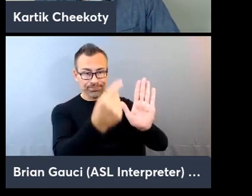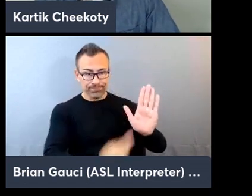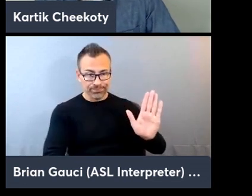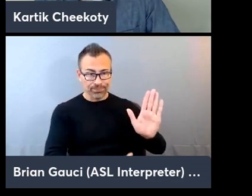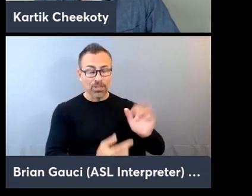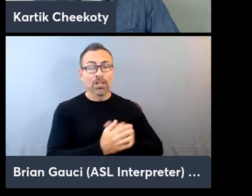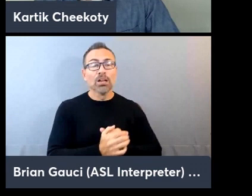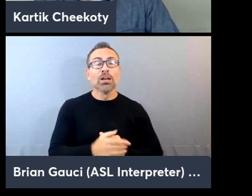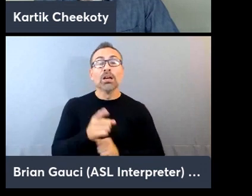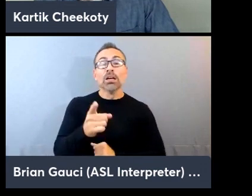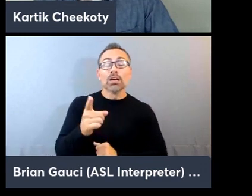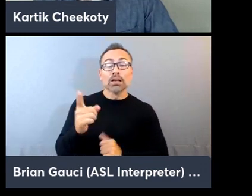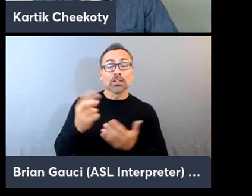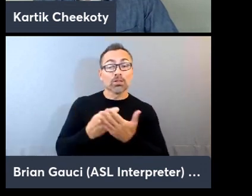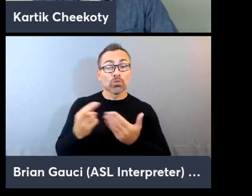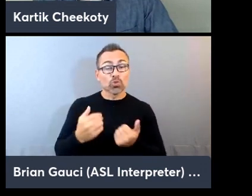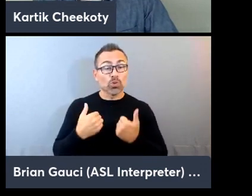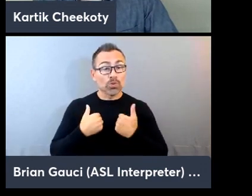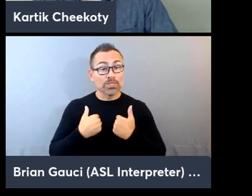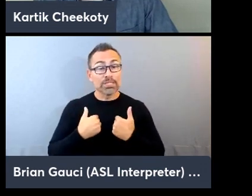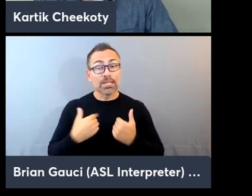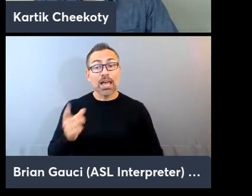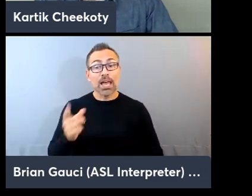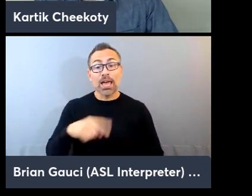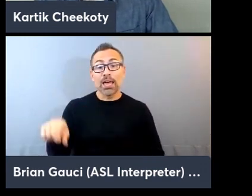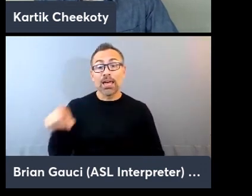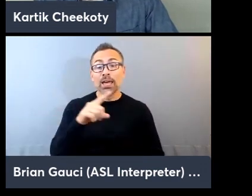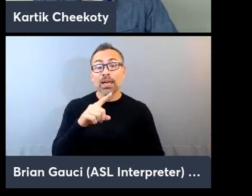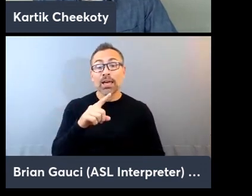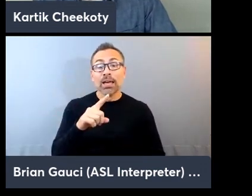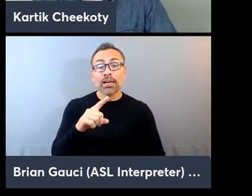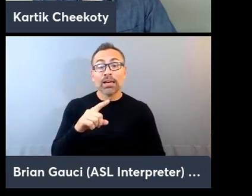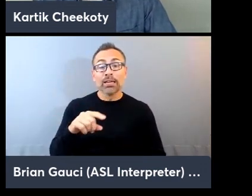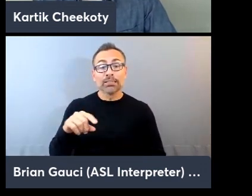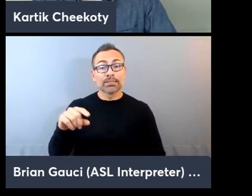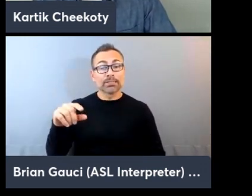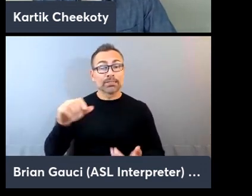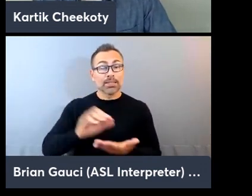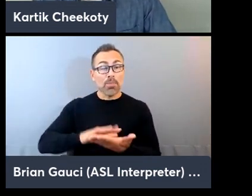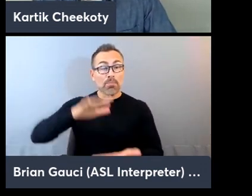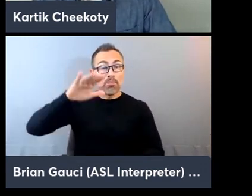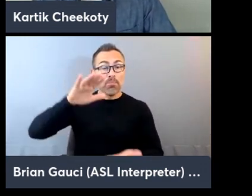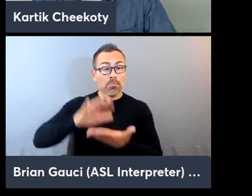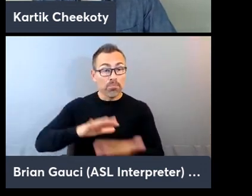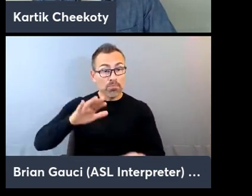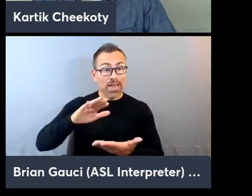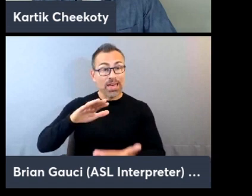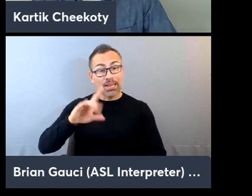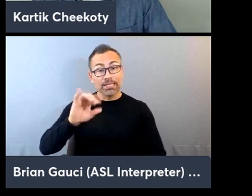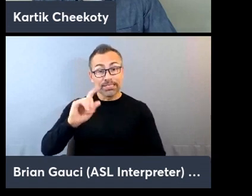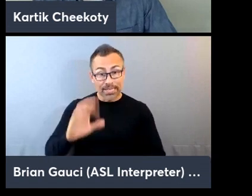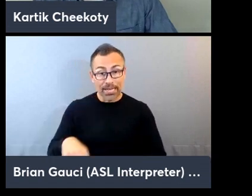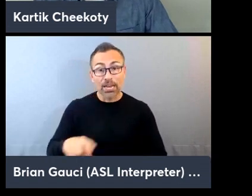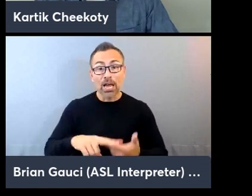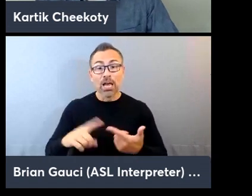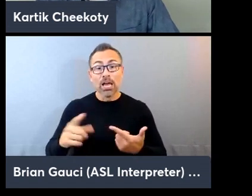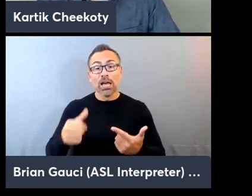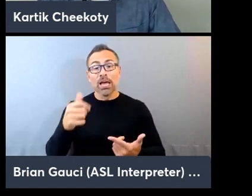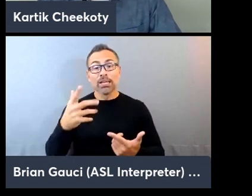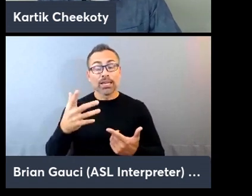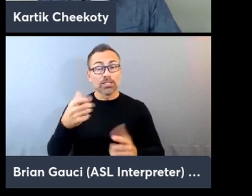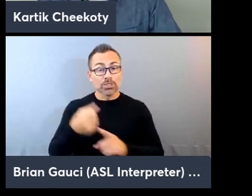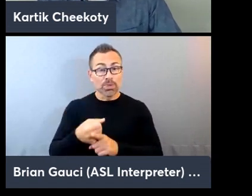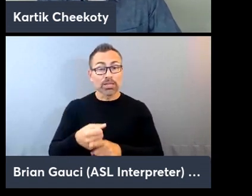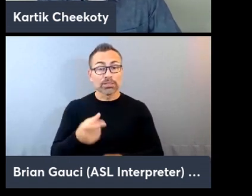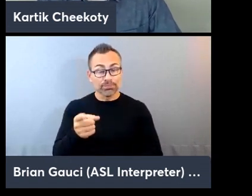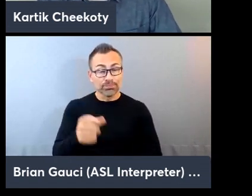resources has the resource table and the metadata of the impacted resources in that in that